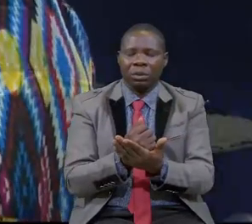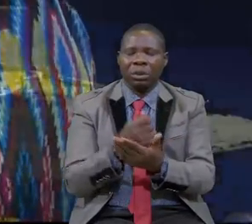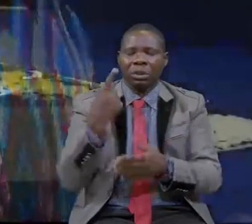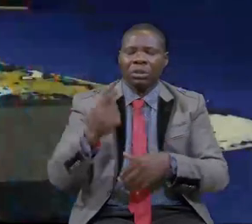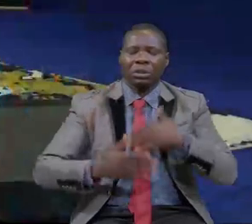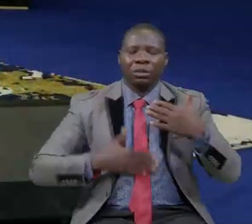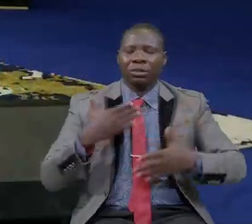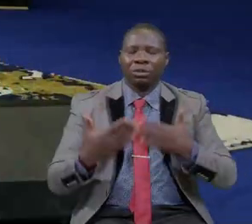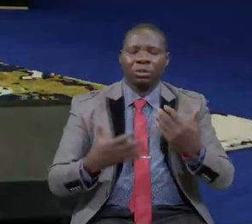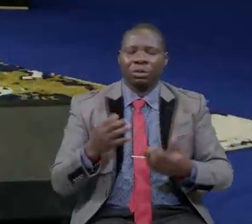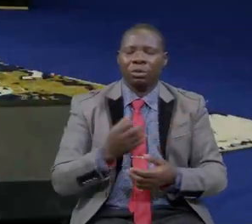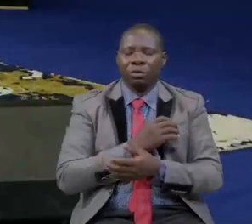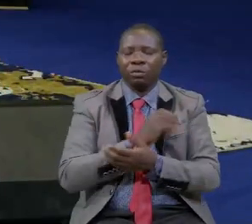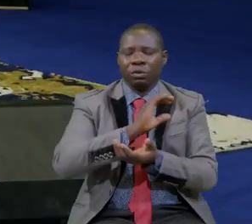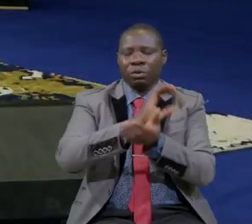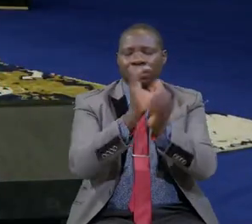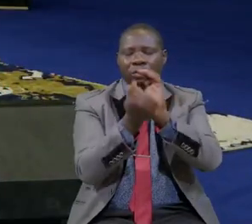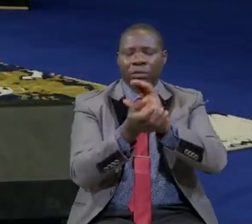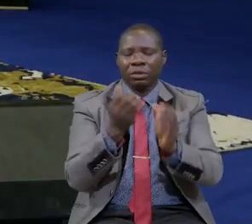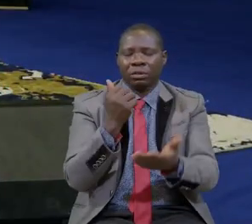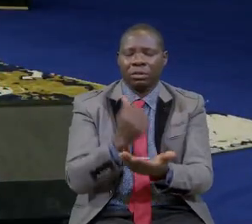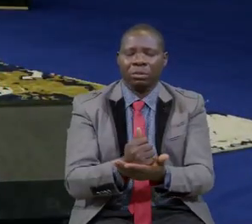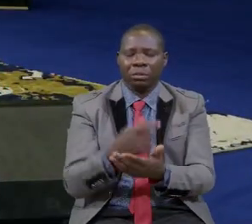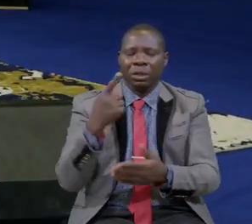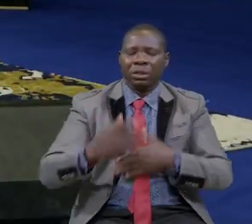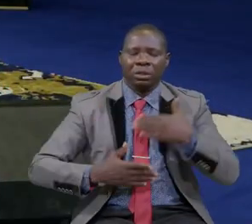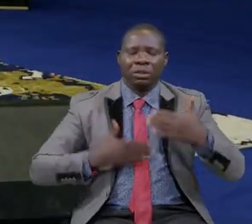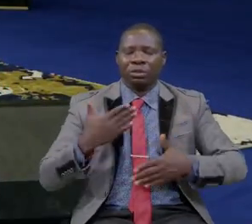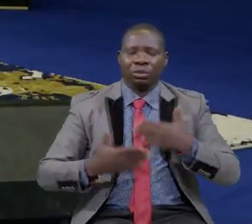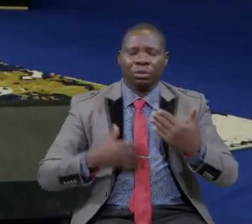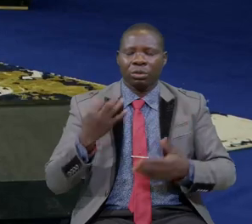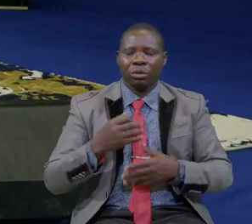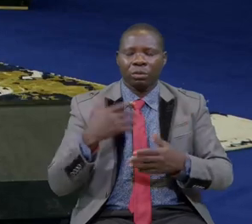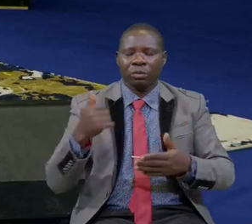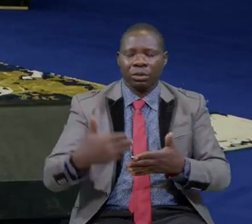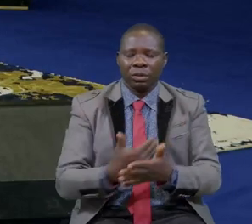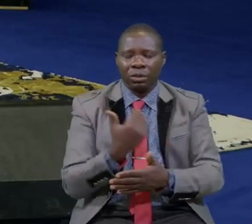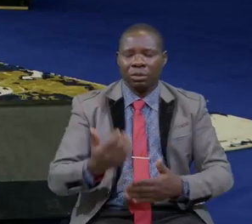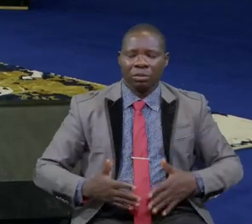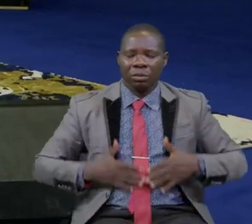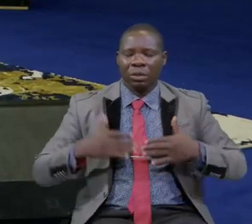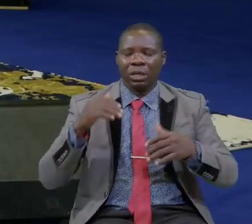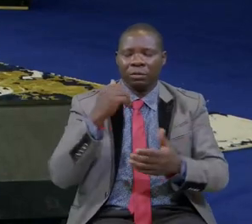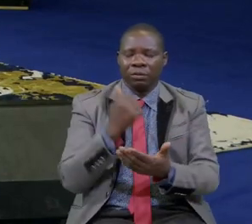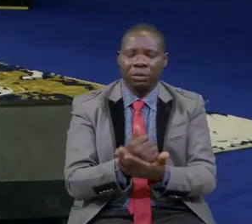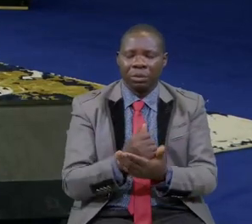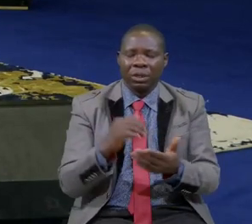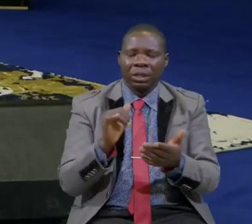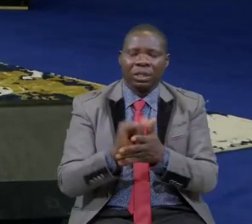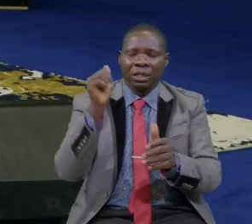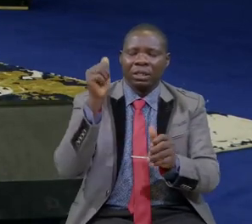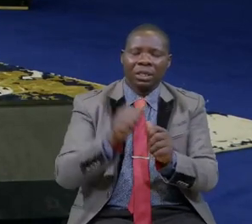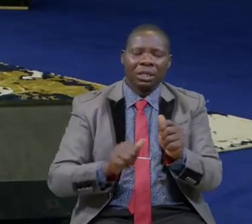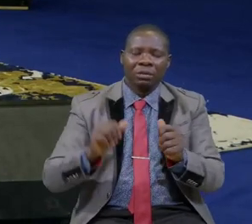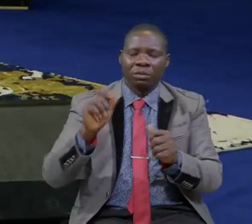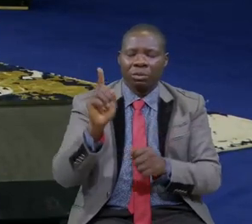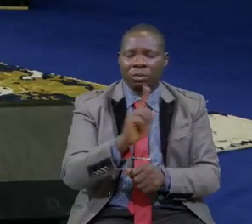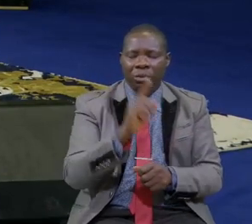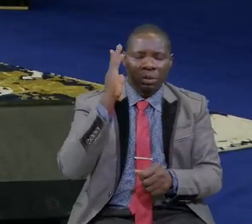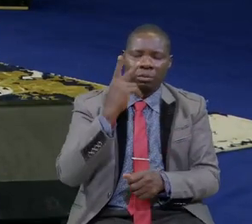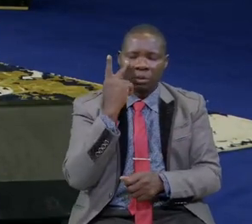of conversion, the joy of a new life, that everybody will see, even on